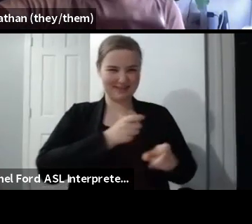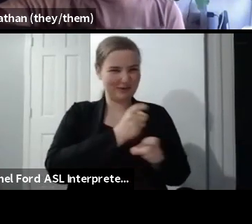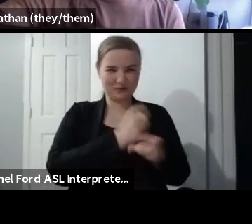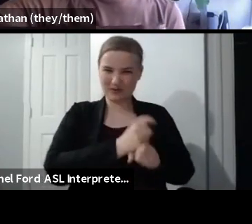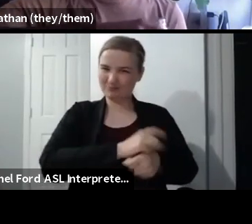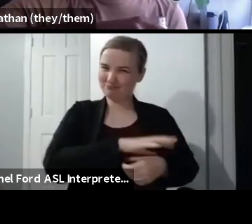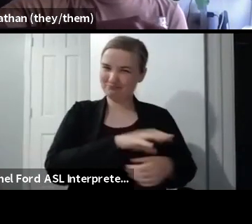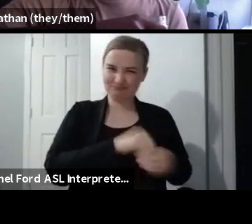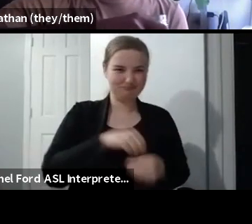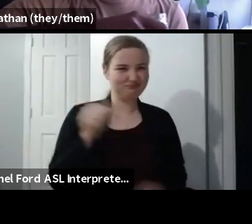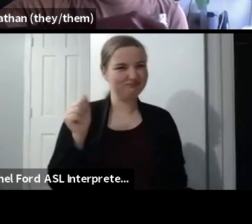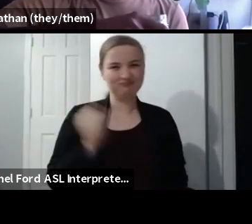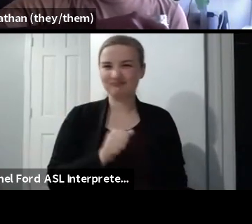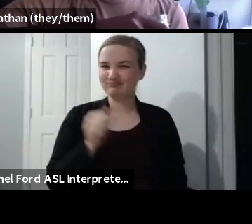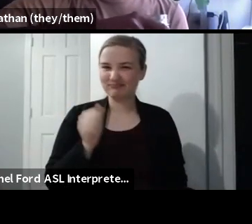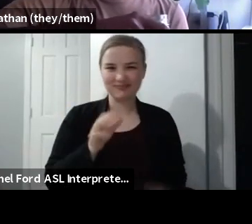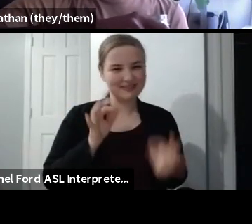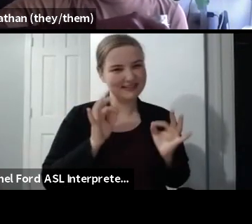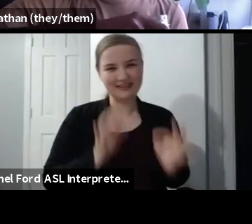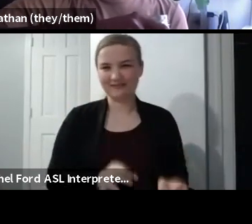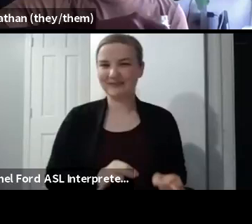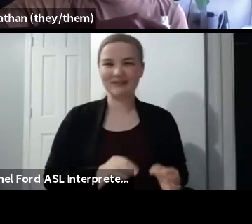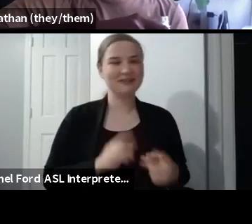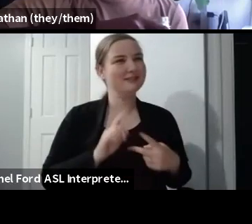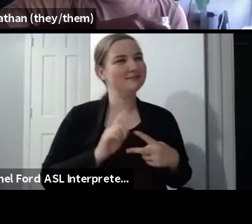yes. I think